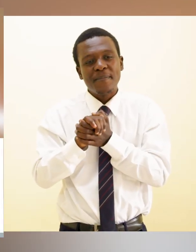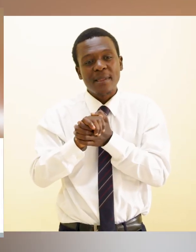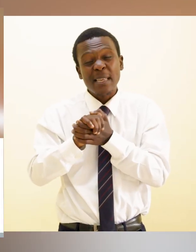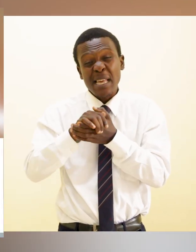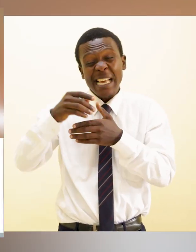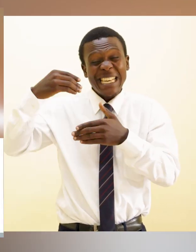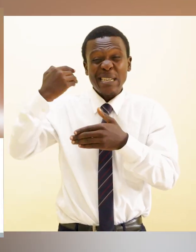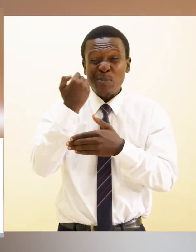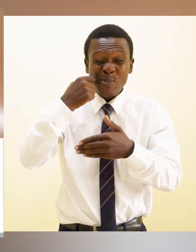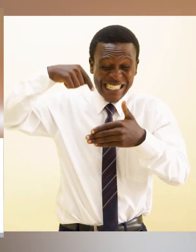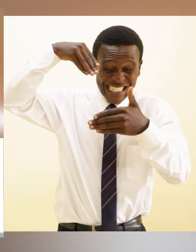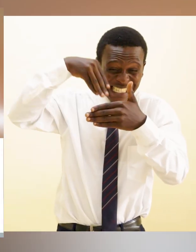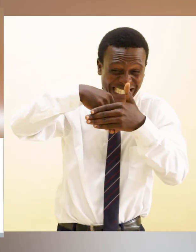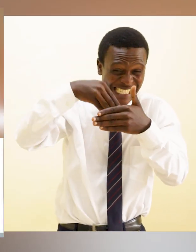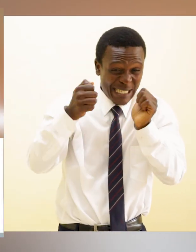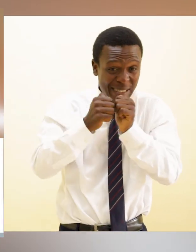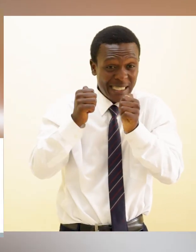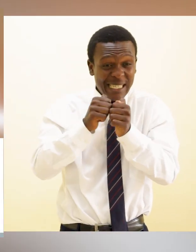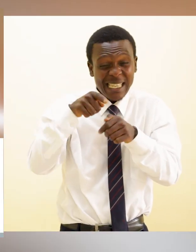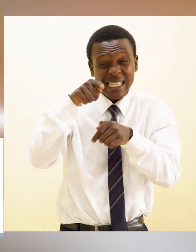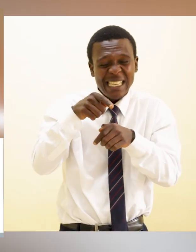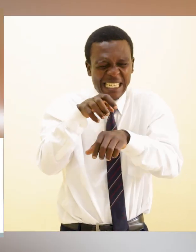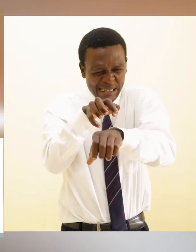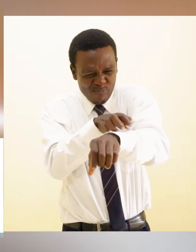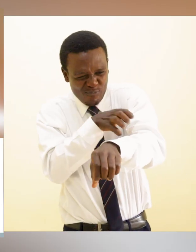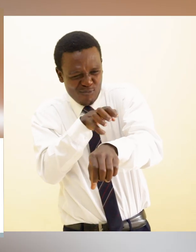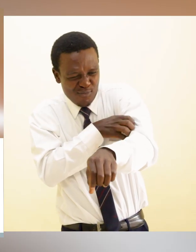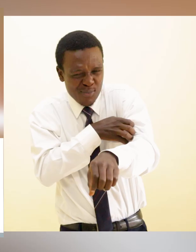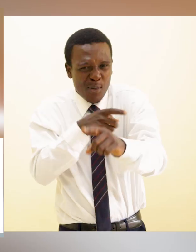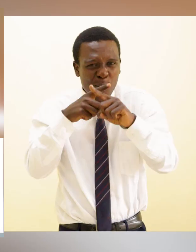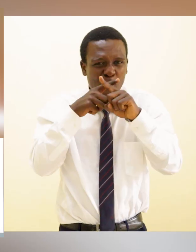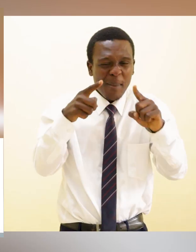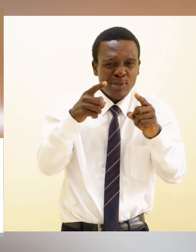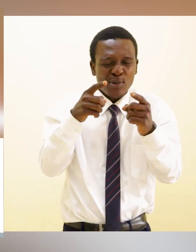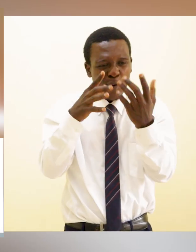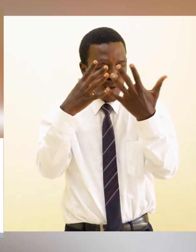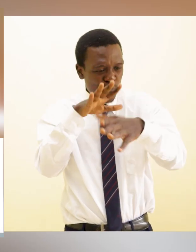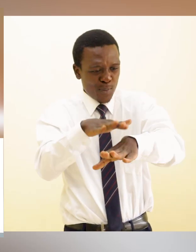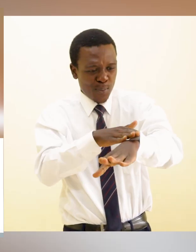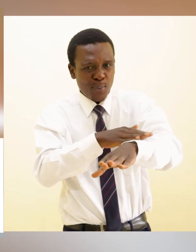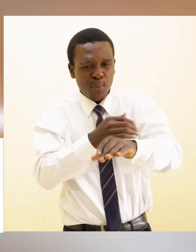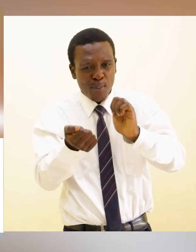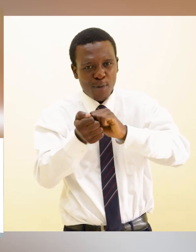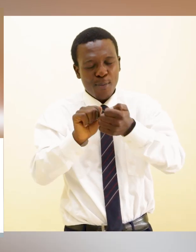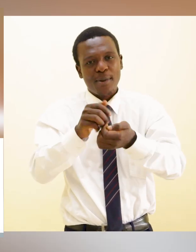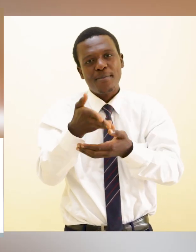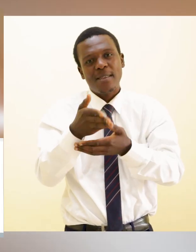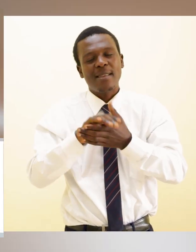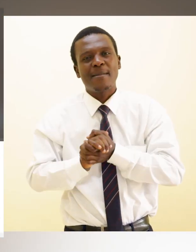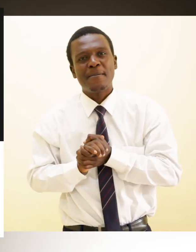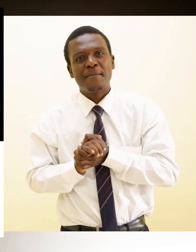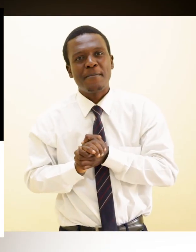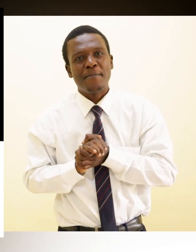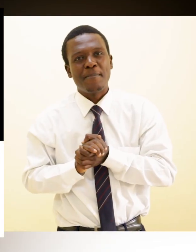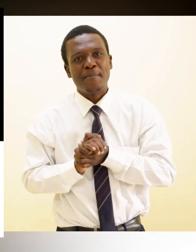Chronic otitis externa is often relapsing, itchy and associated with skin conditions.